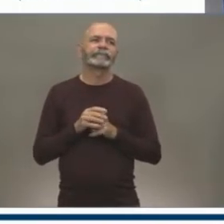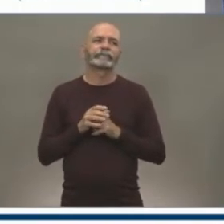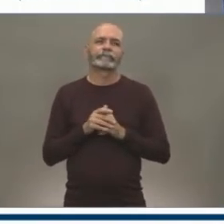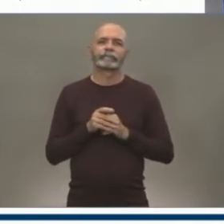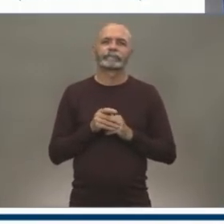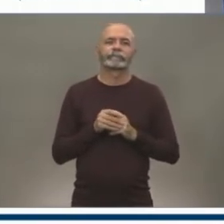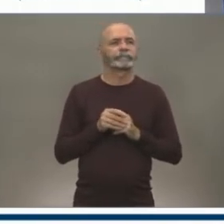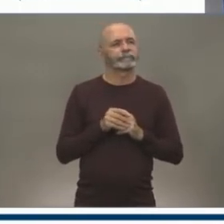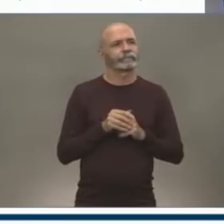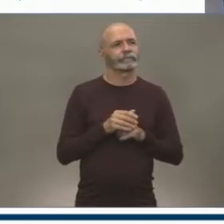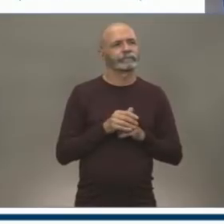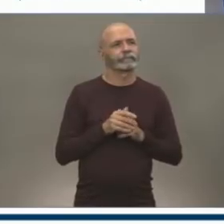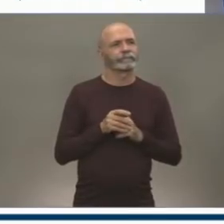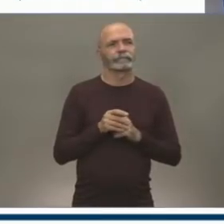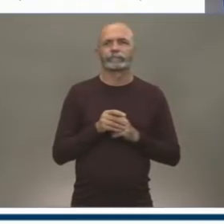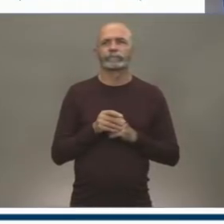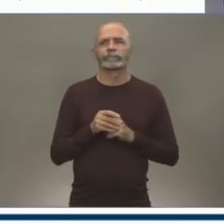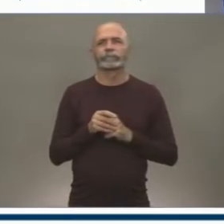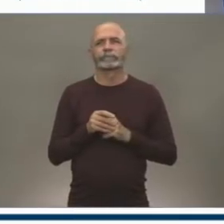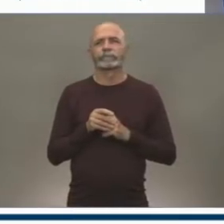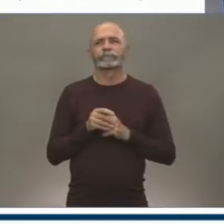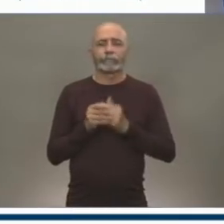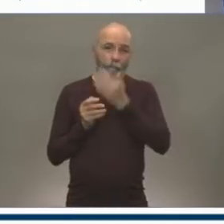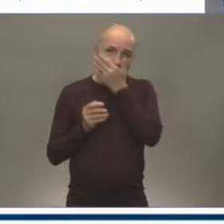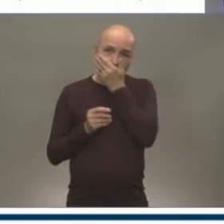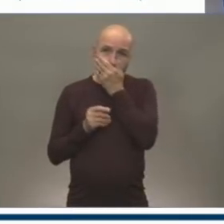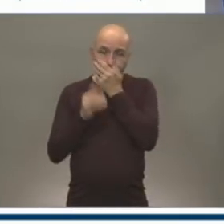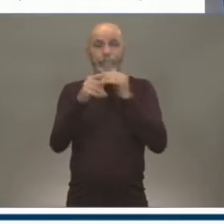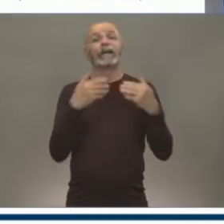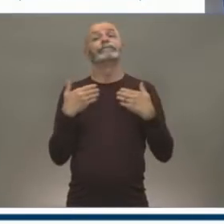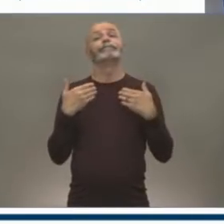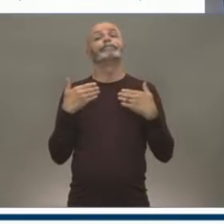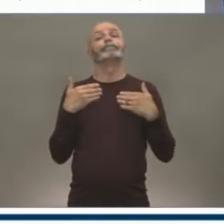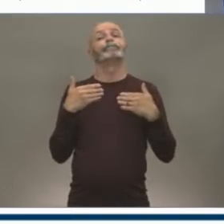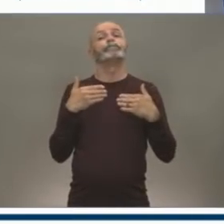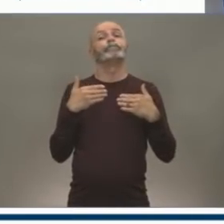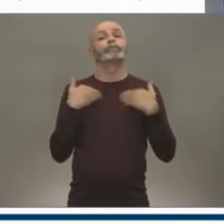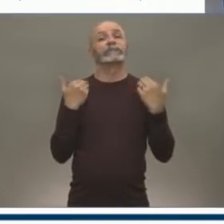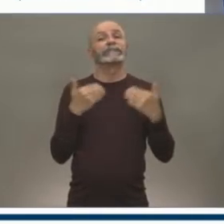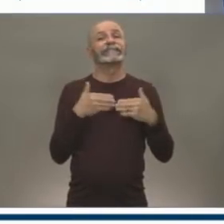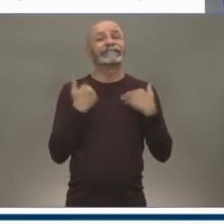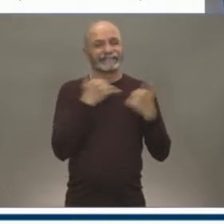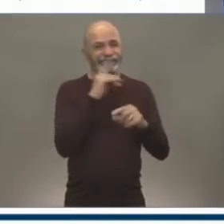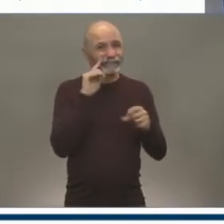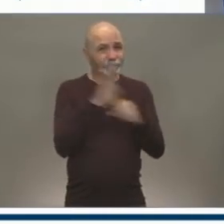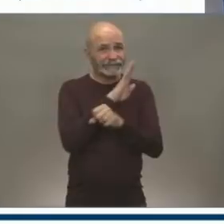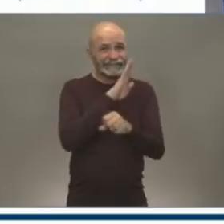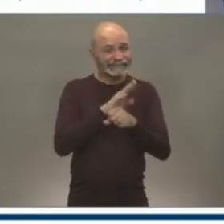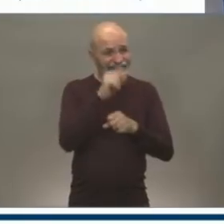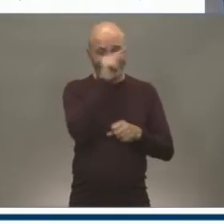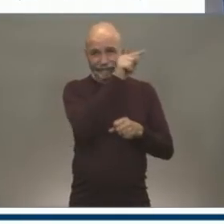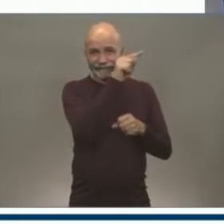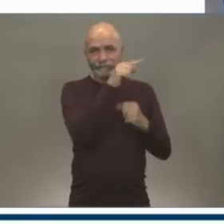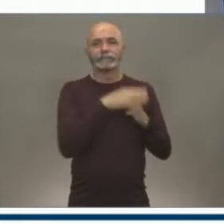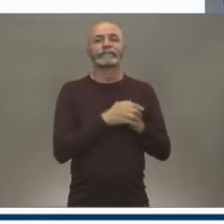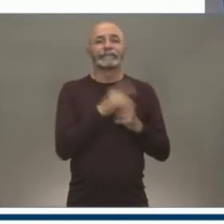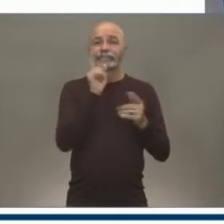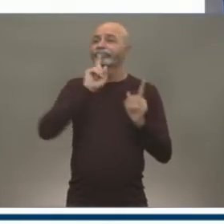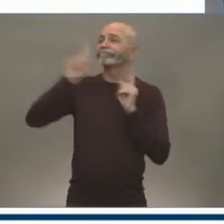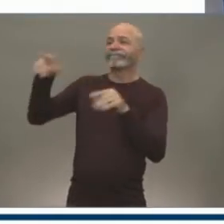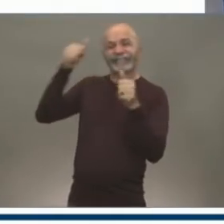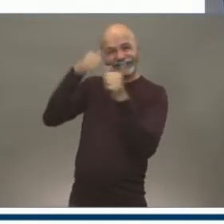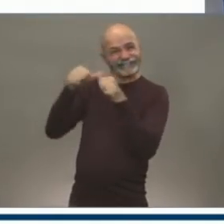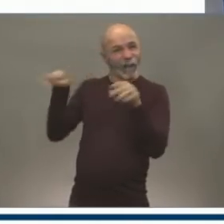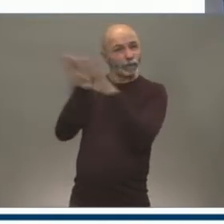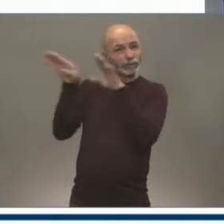with his colleagues in the Department of Business a program for those that we actually ordered closed. But we will continue to work